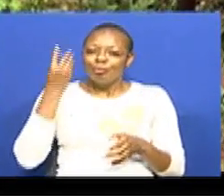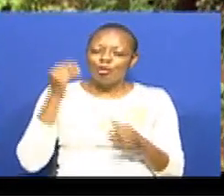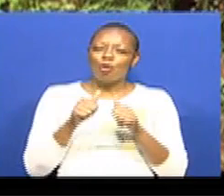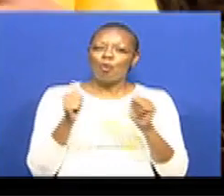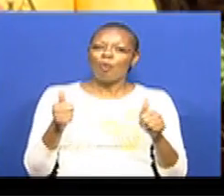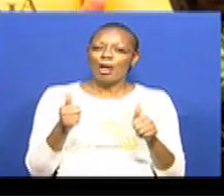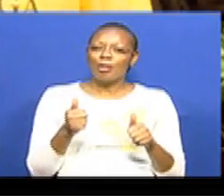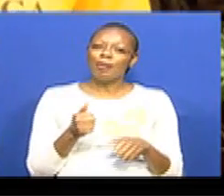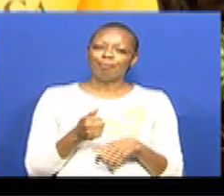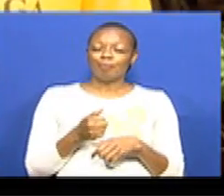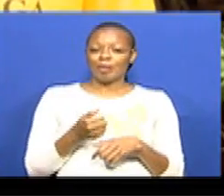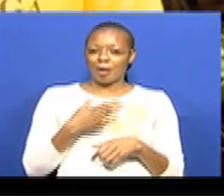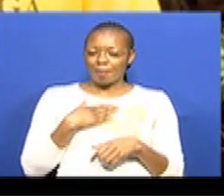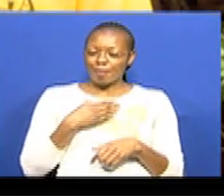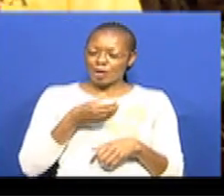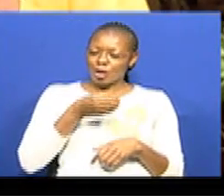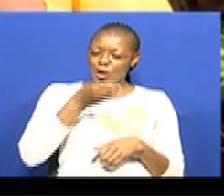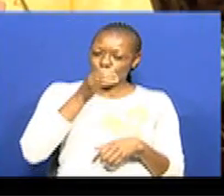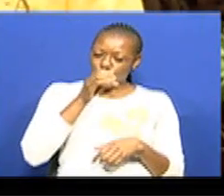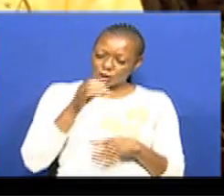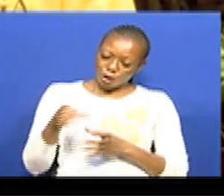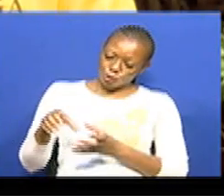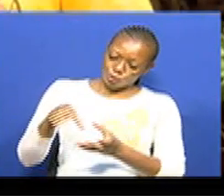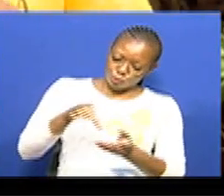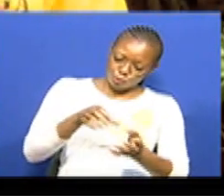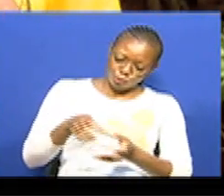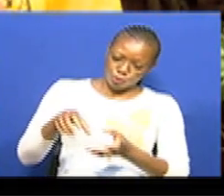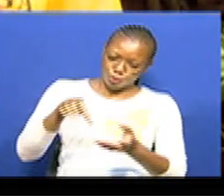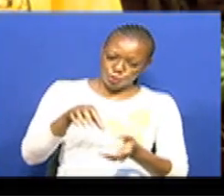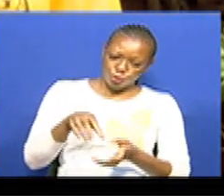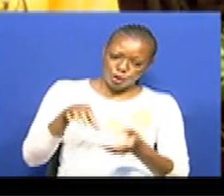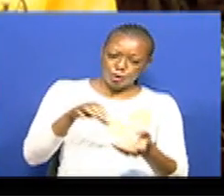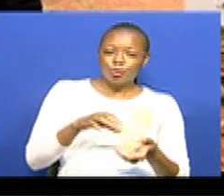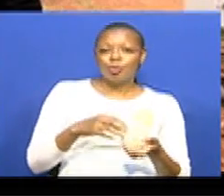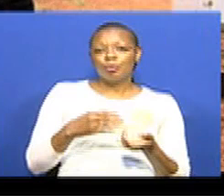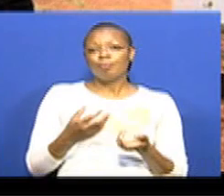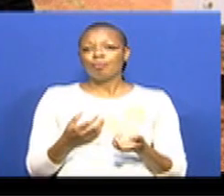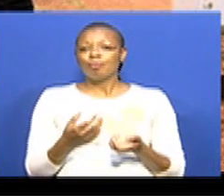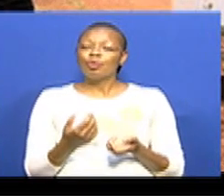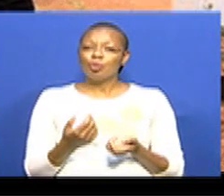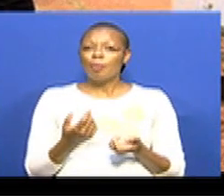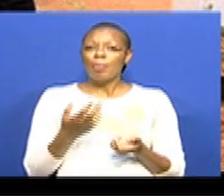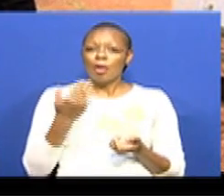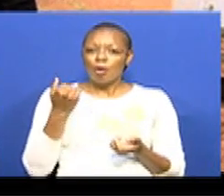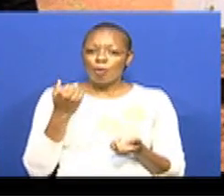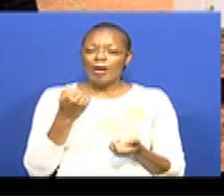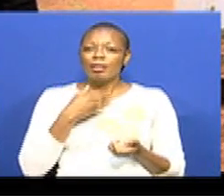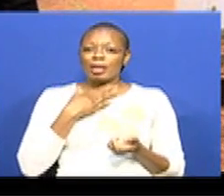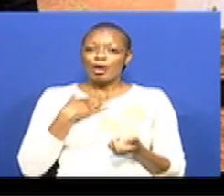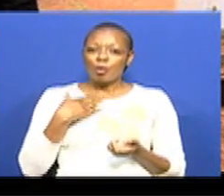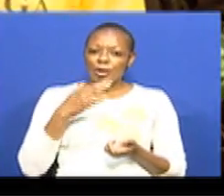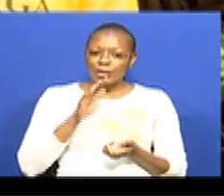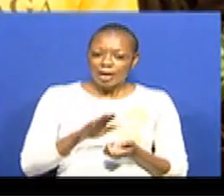my garden not every day, because I don't water my plants every time,